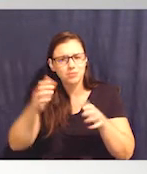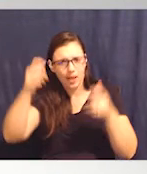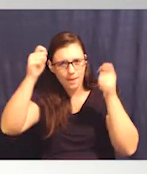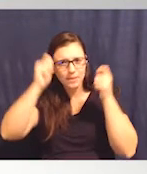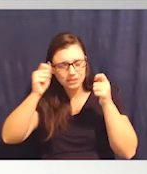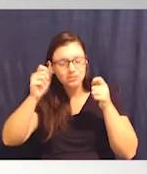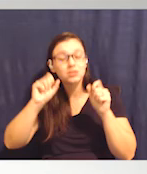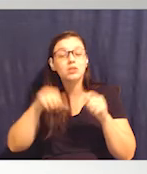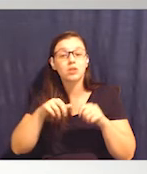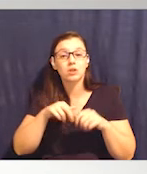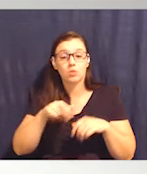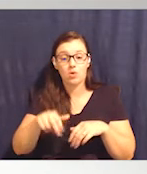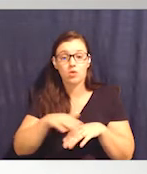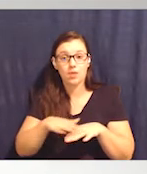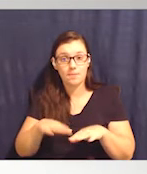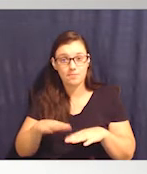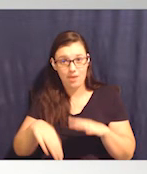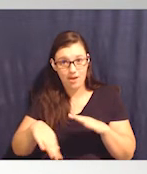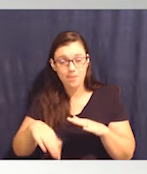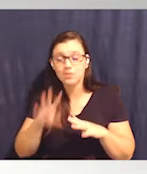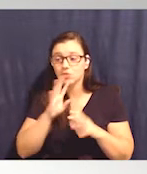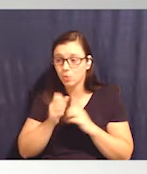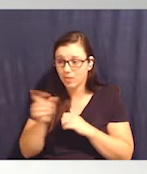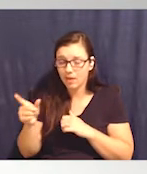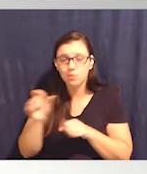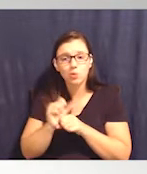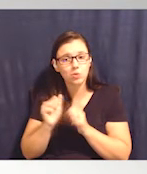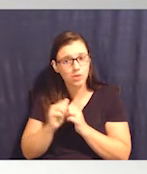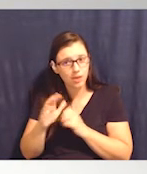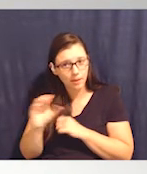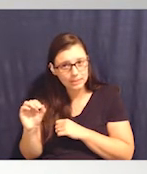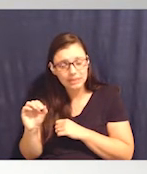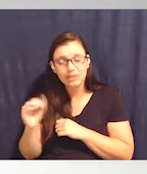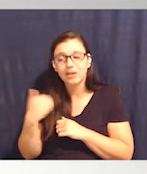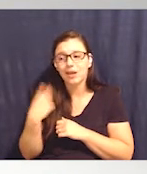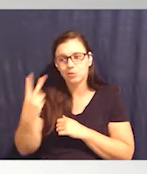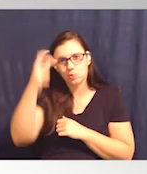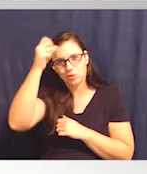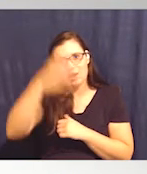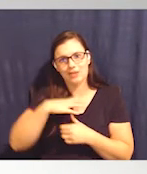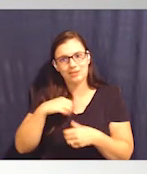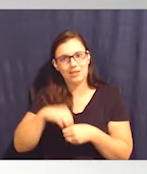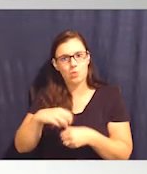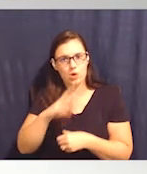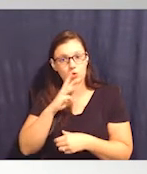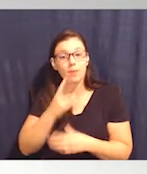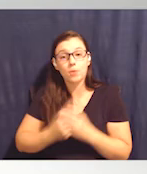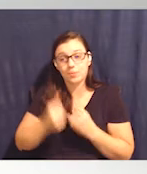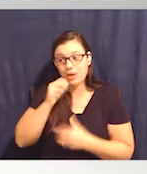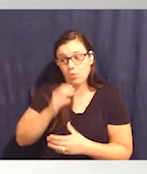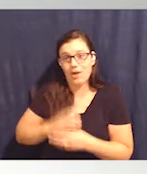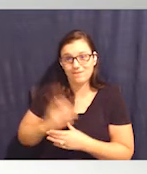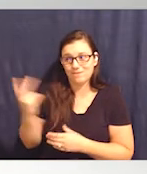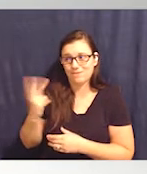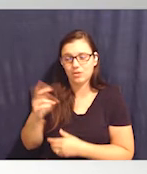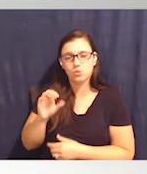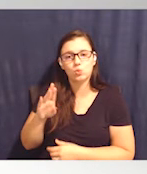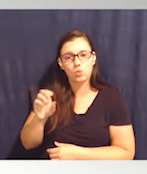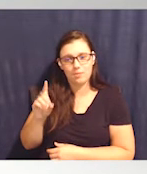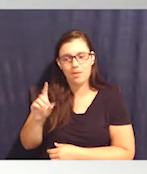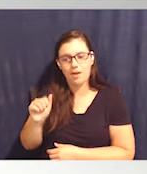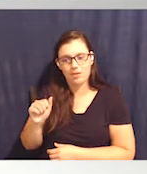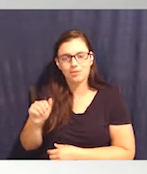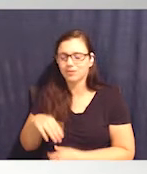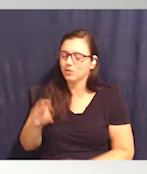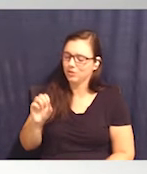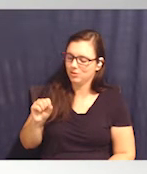We worked with the company. The people who were there. They put 2 guys in the water. Now, both my wife and I are scuba divers, so we get the rules and how this all works.